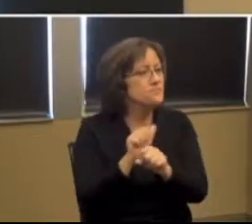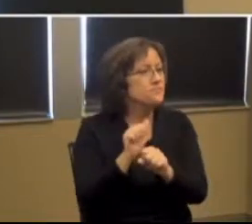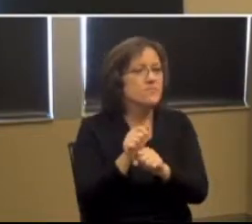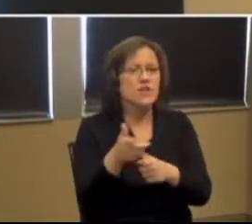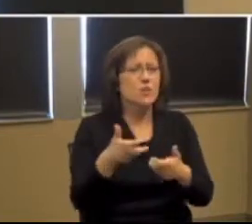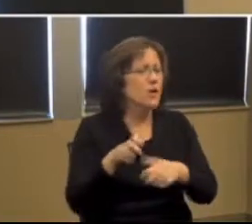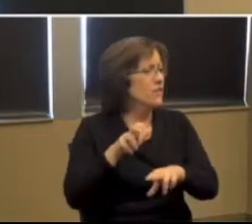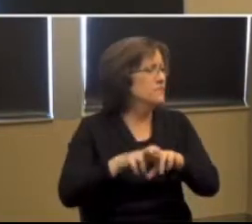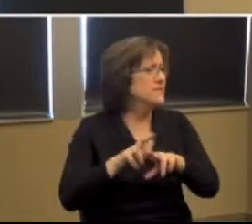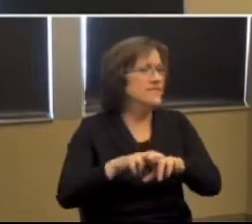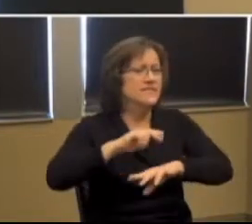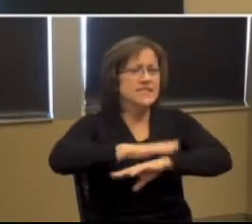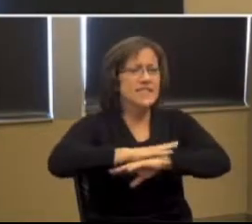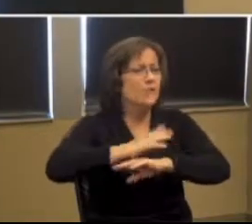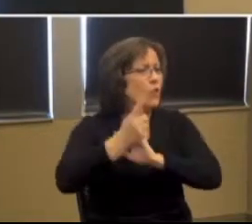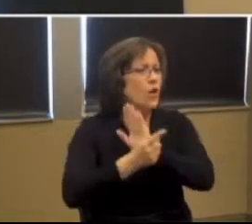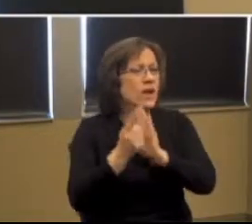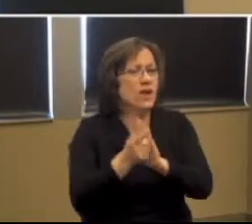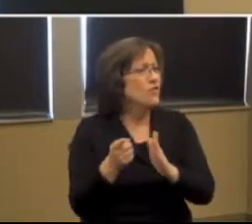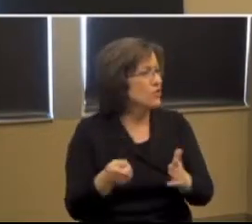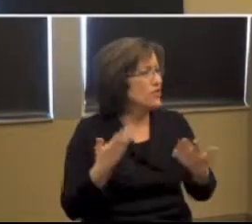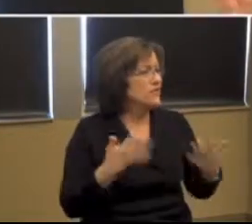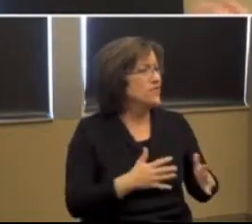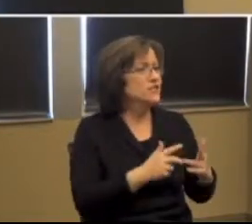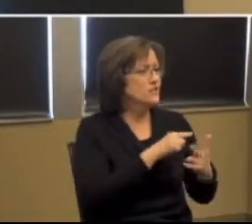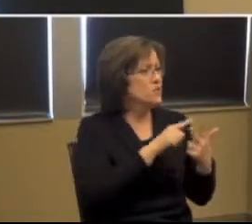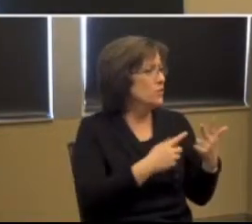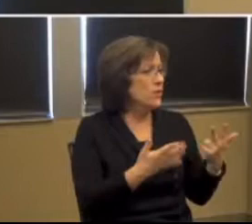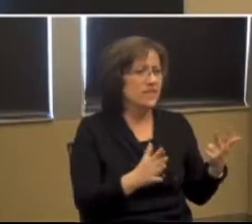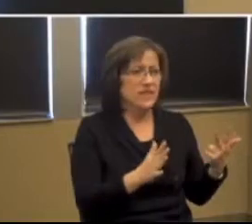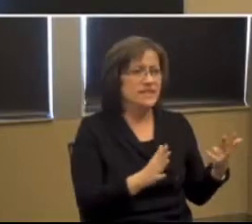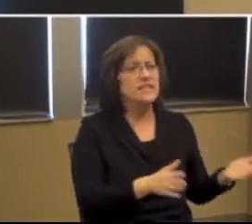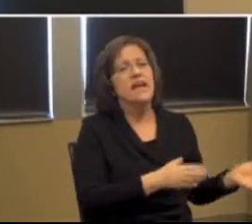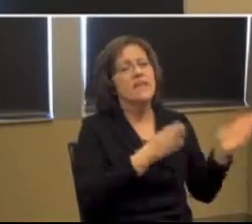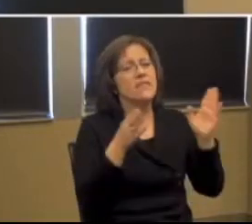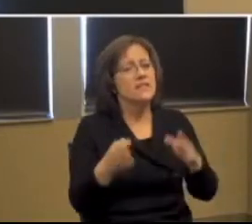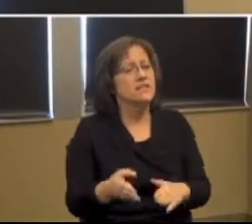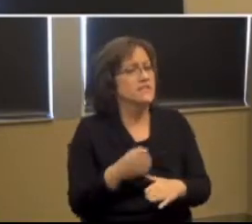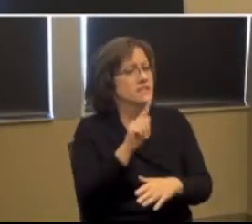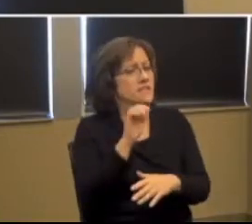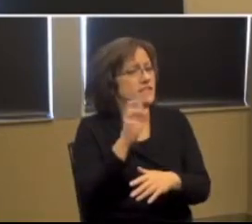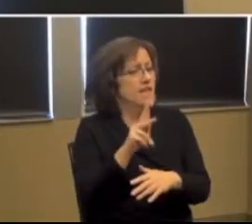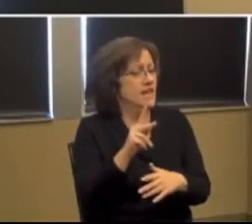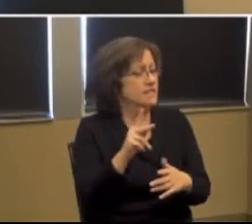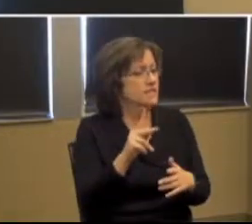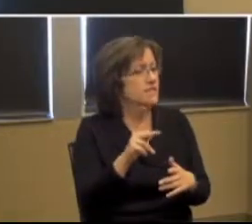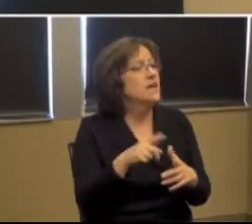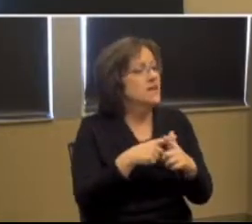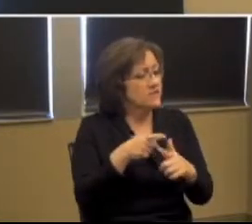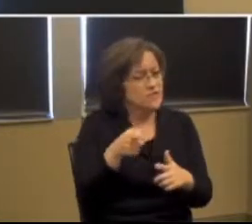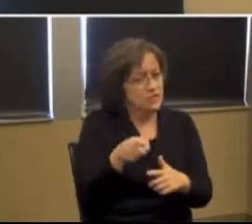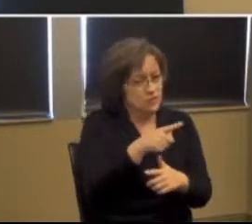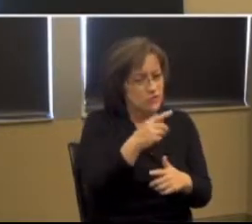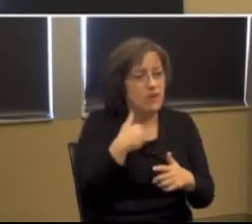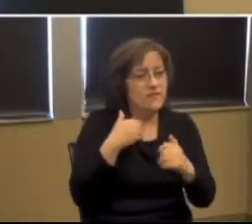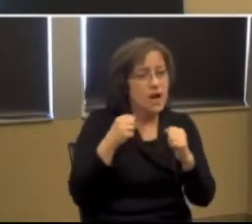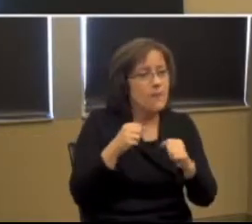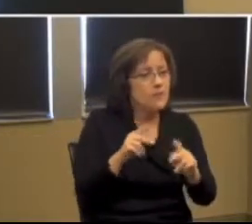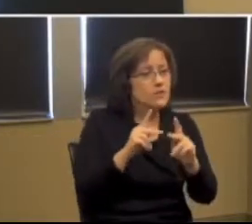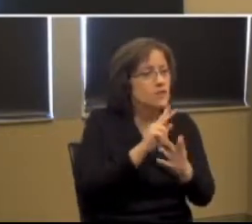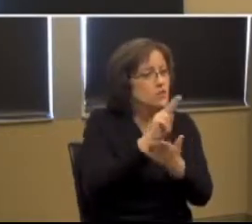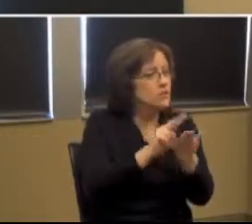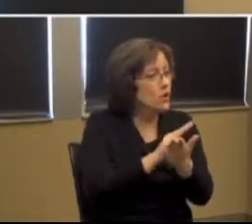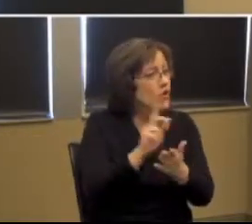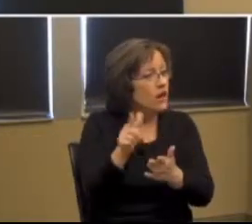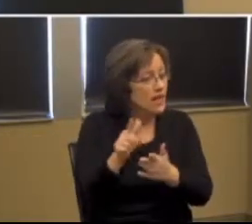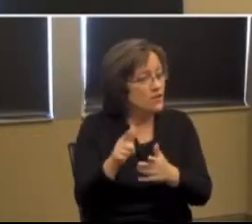this desk for an hour. they're going to do those 3 activities, and then they're going to go on to the next task. And then you're going to have an opportunity, you know, 2 hours later